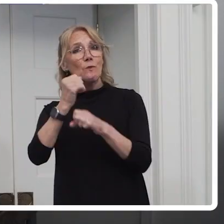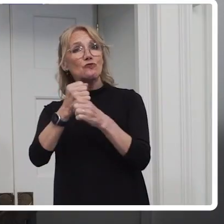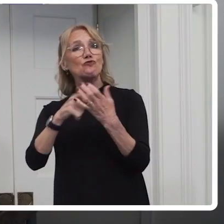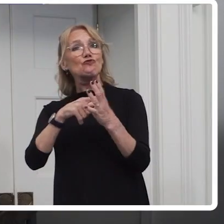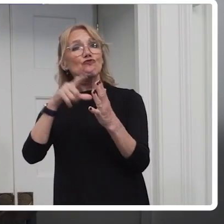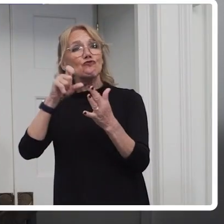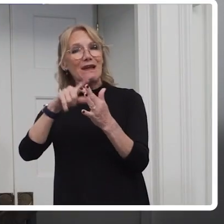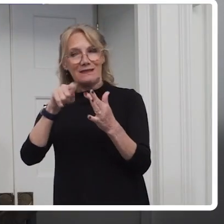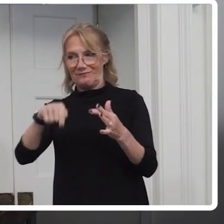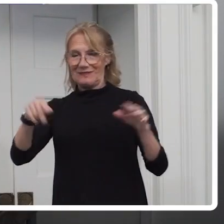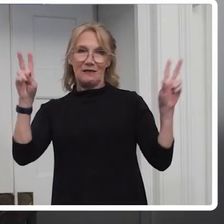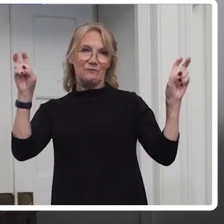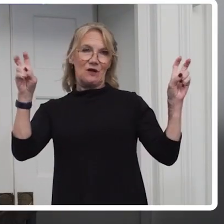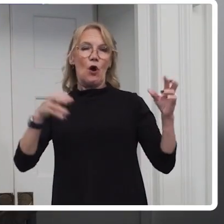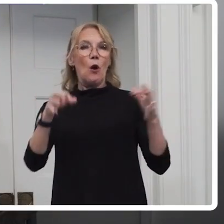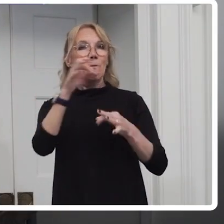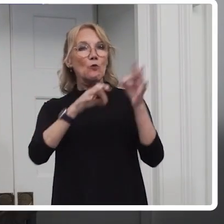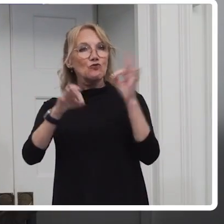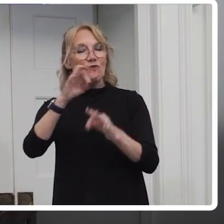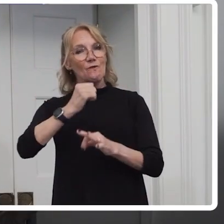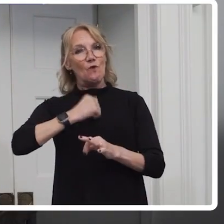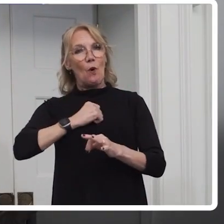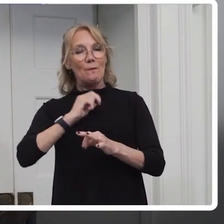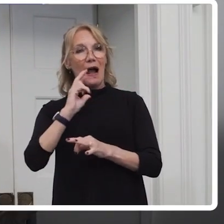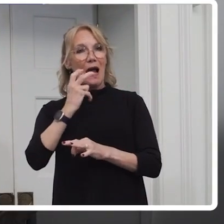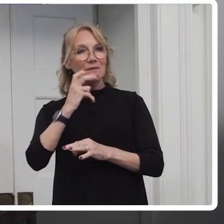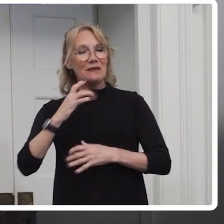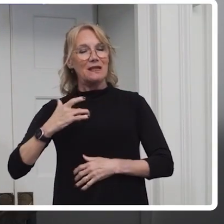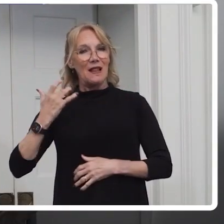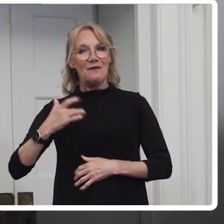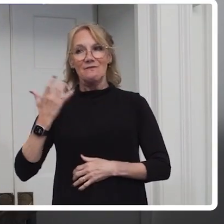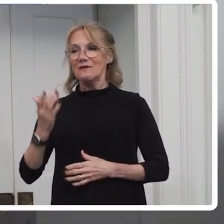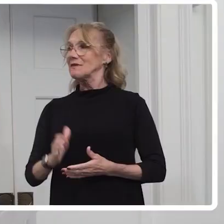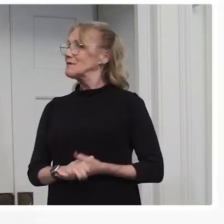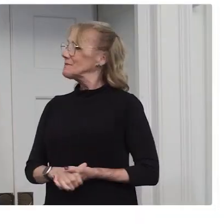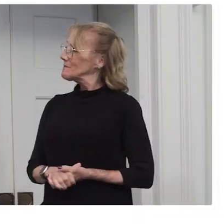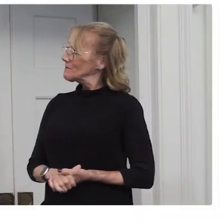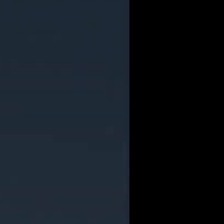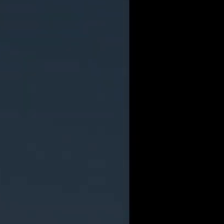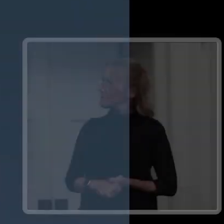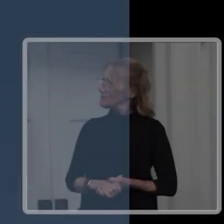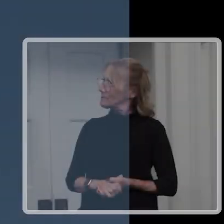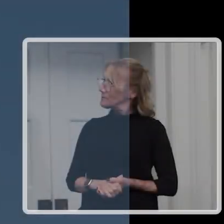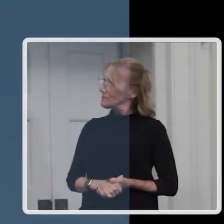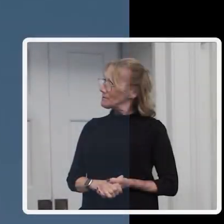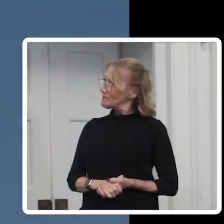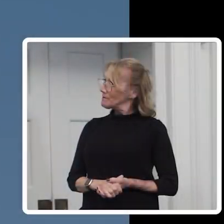straight to the film. This is Potions from My Animated Life, made in collaboration with Aaron Child.